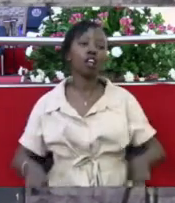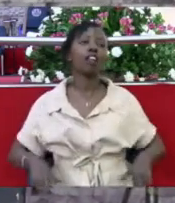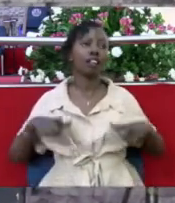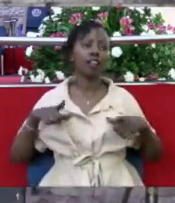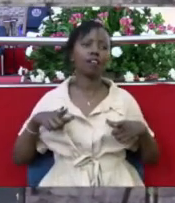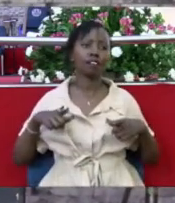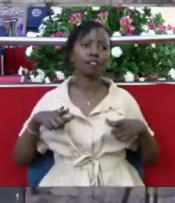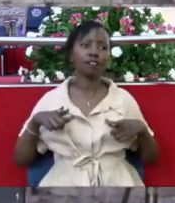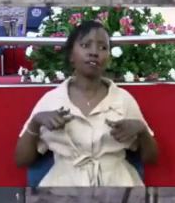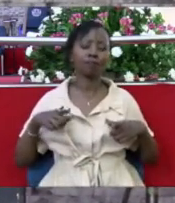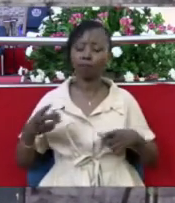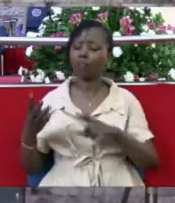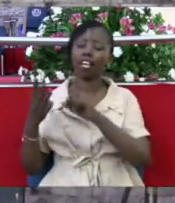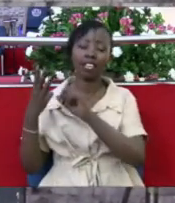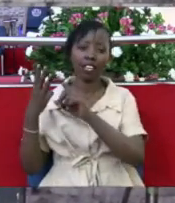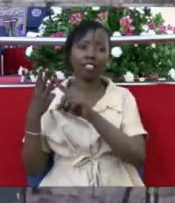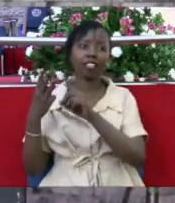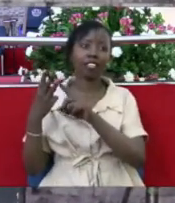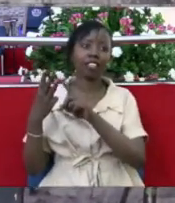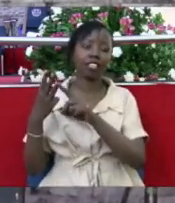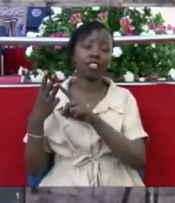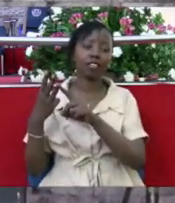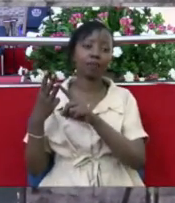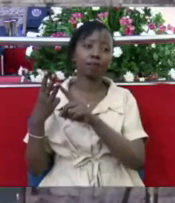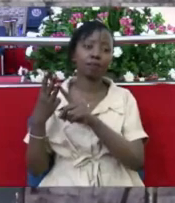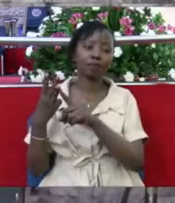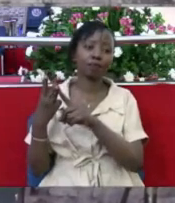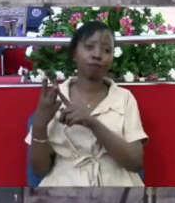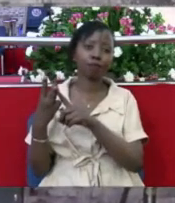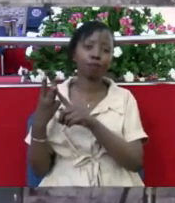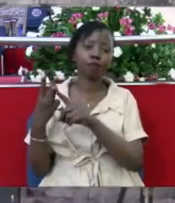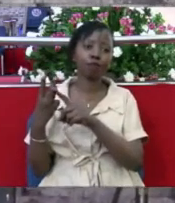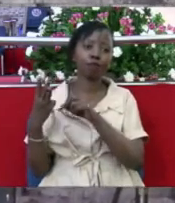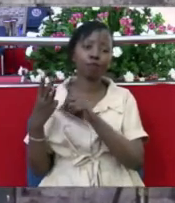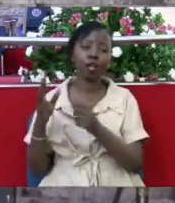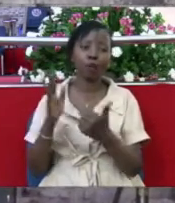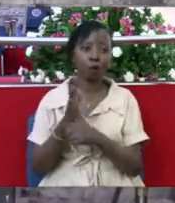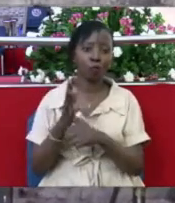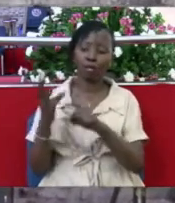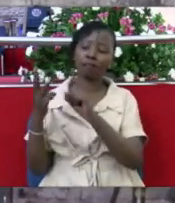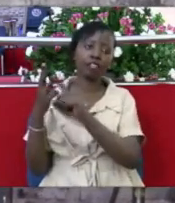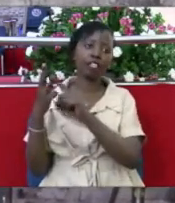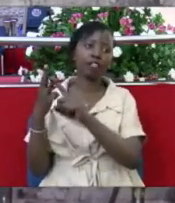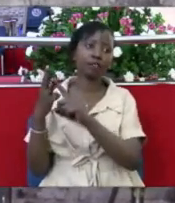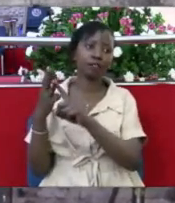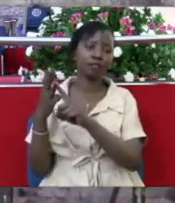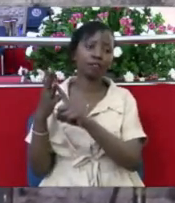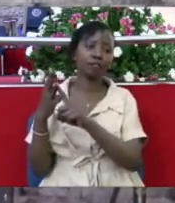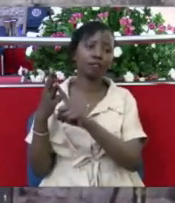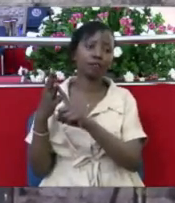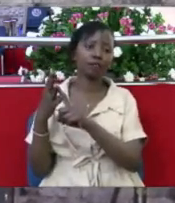that is produced by the sinful nature and the hardening of heart, another problem, shida ingine ya pili, is that